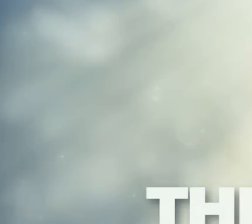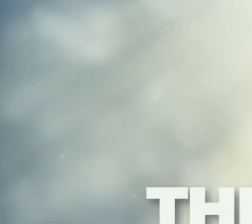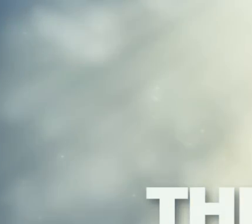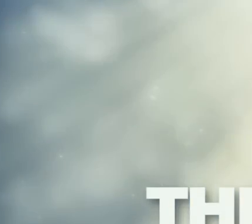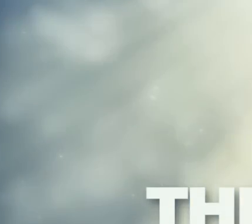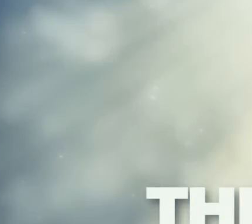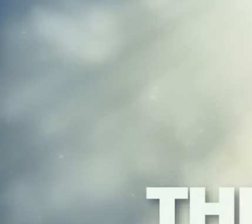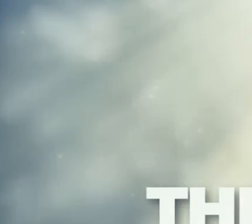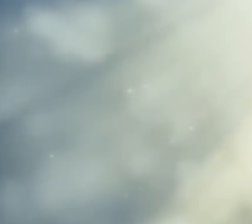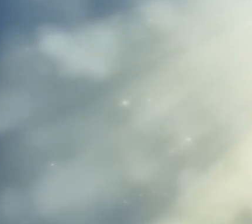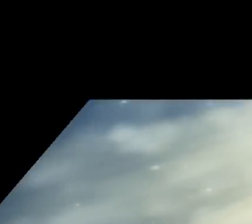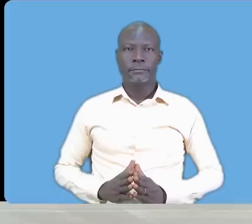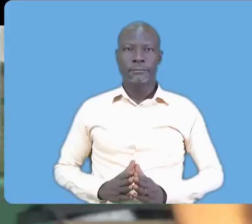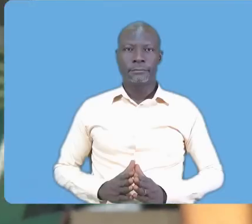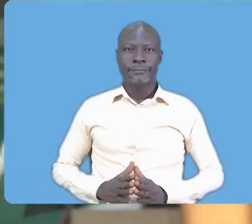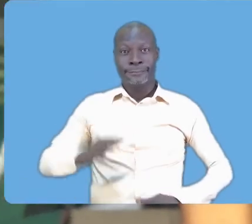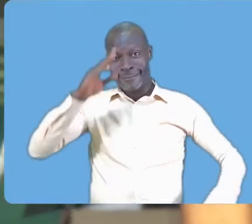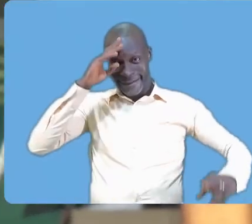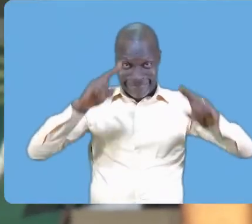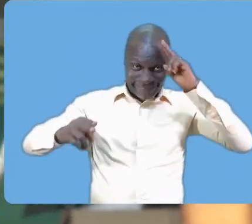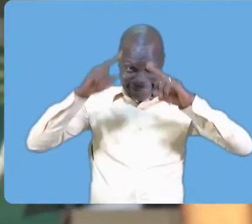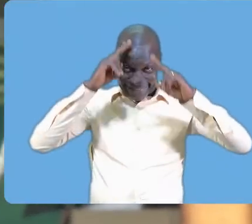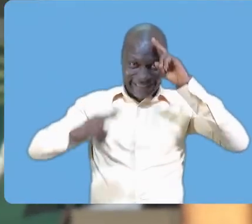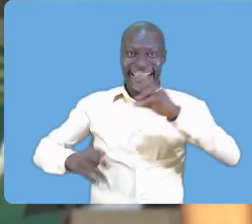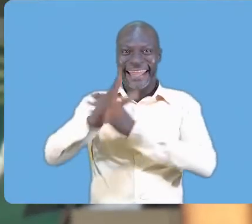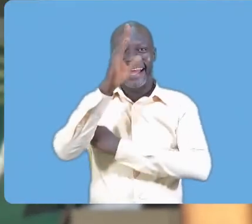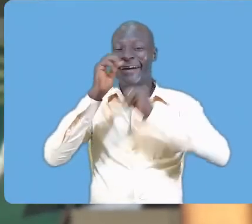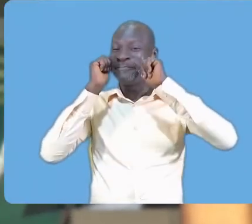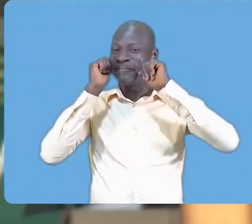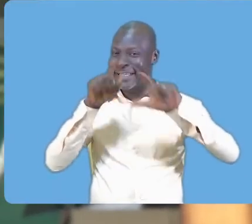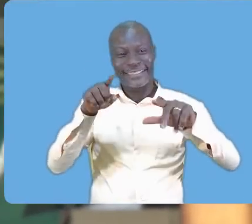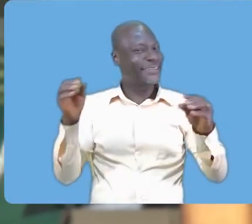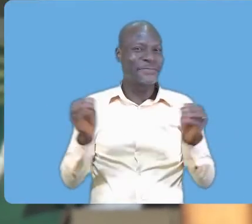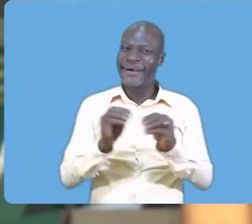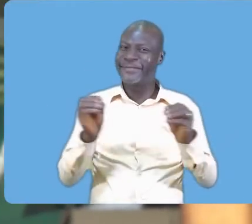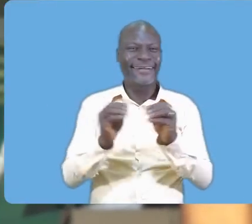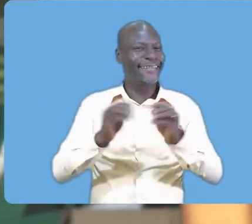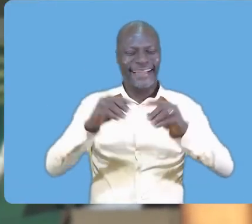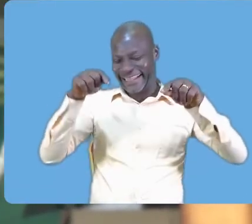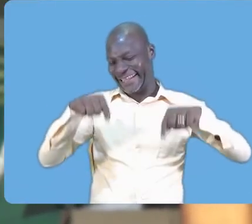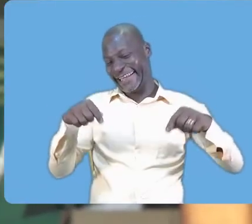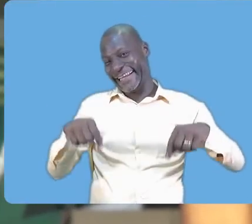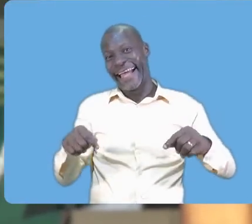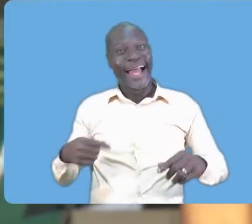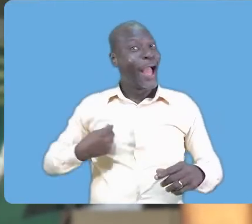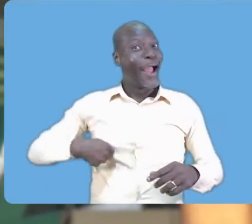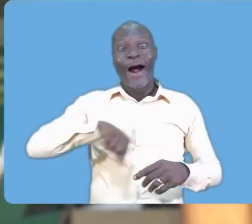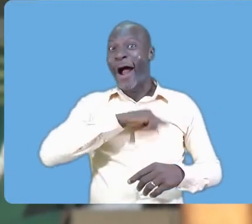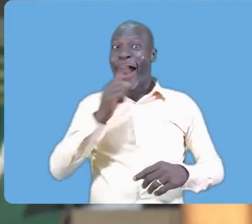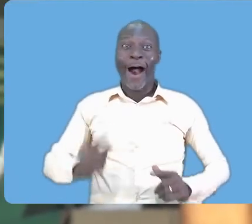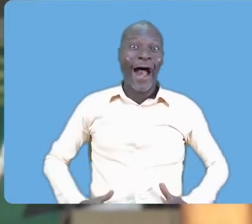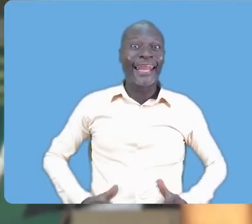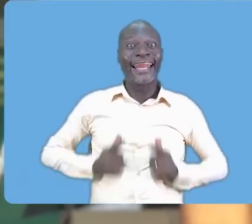the living. Good morning. Eradin Shaw Bibri and Anopain So. Sir, Yedasoka